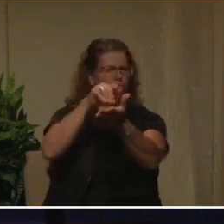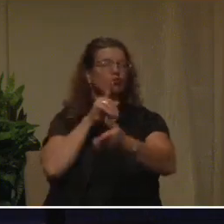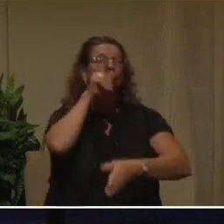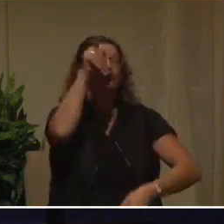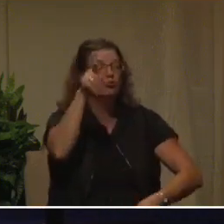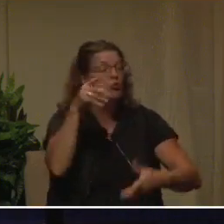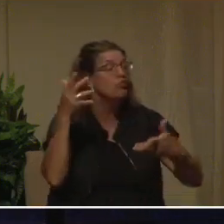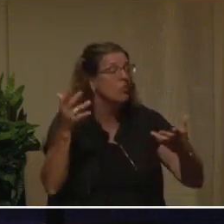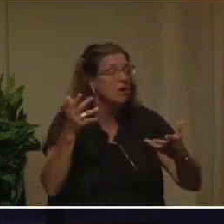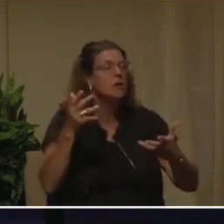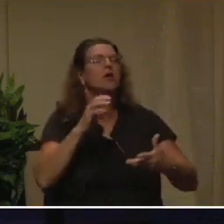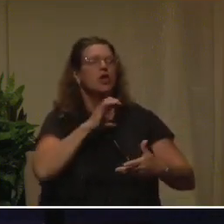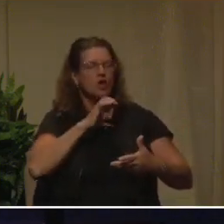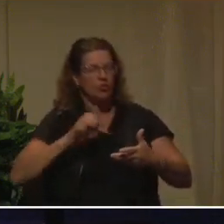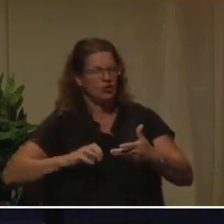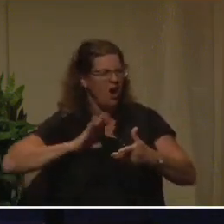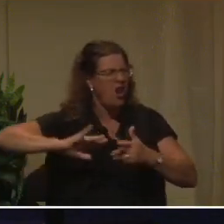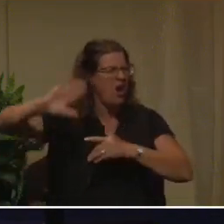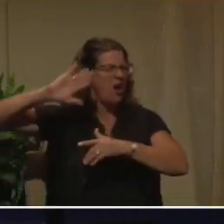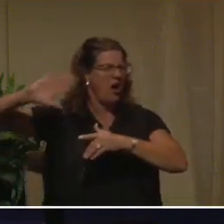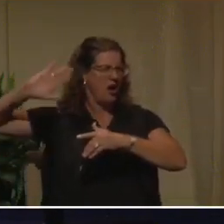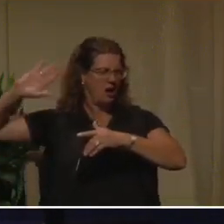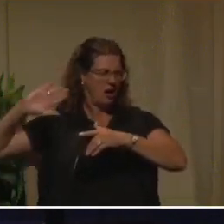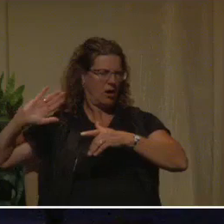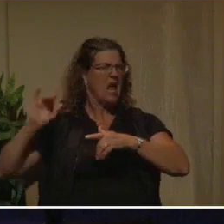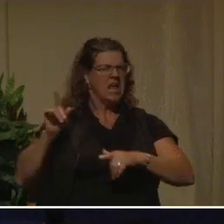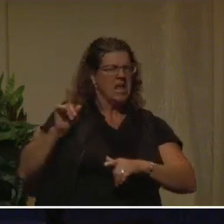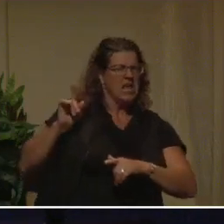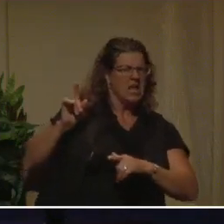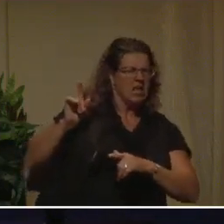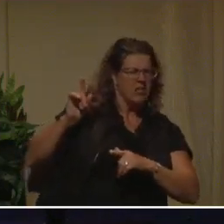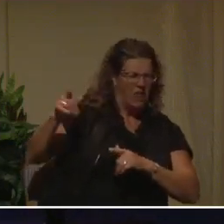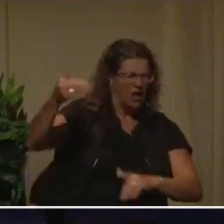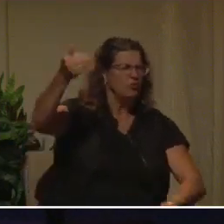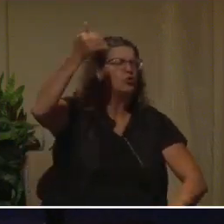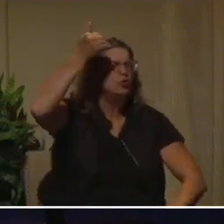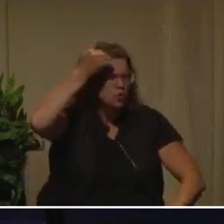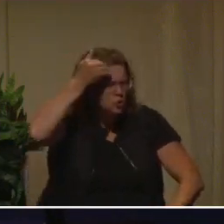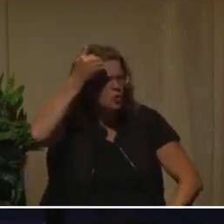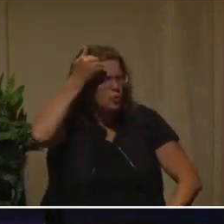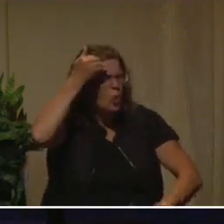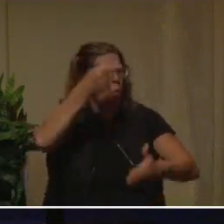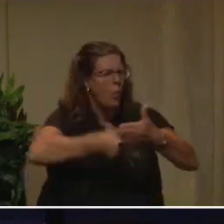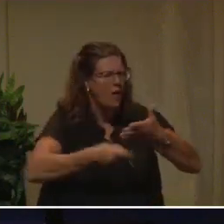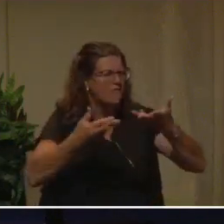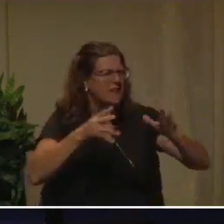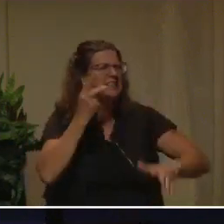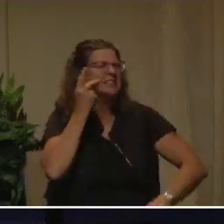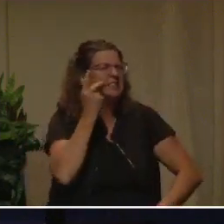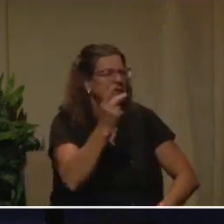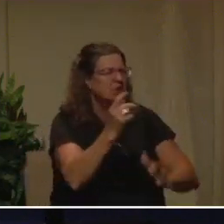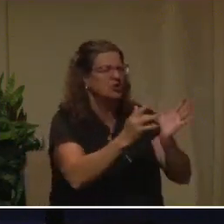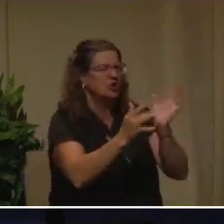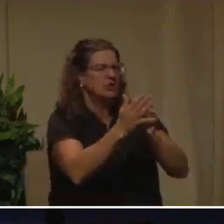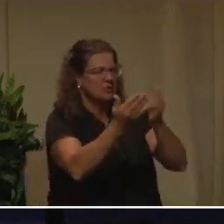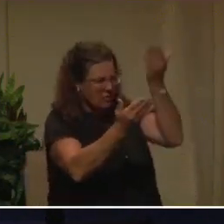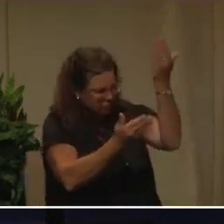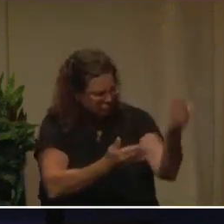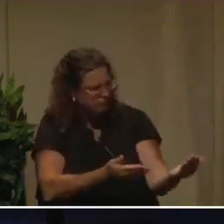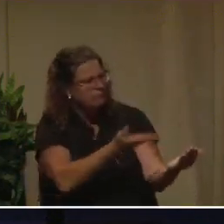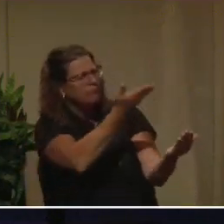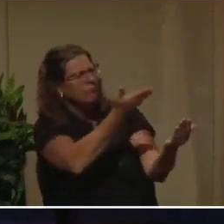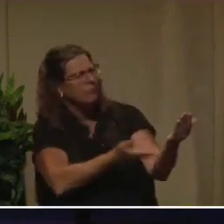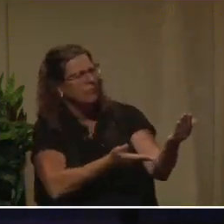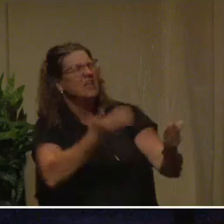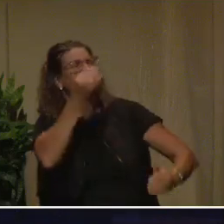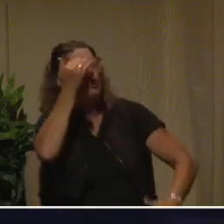Christians announced throughout the whole world and were prepared to die for because they knew what they had seen. And we're asking you,